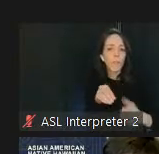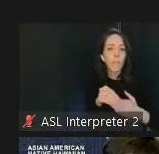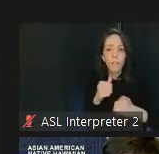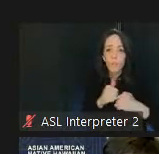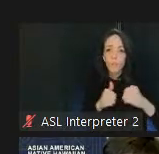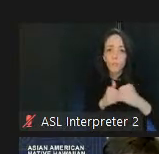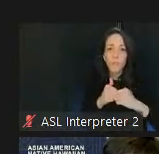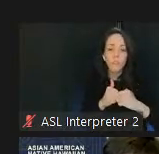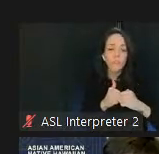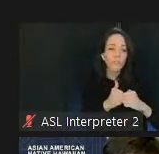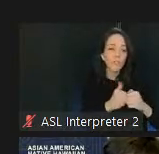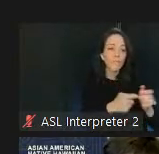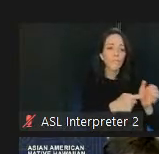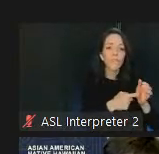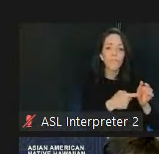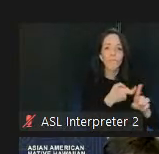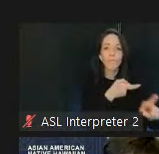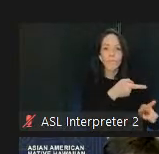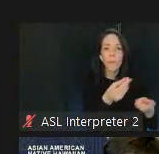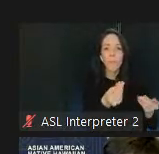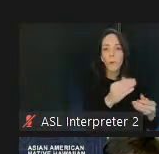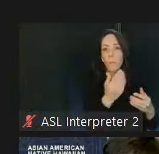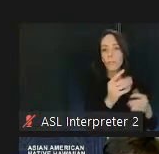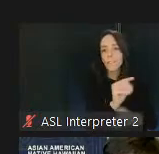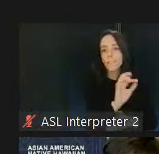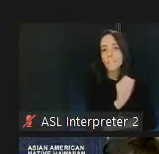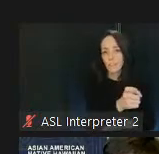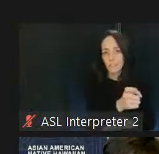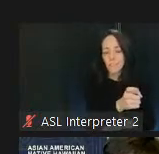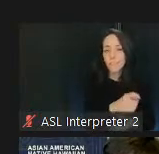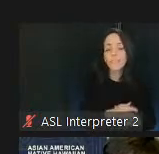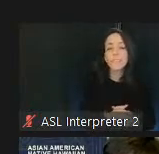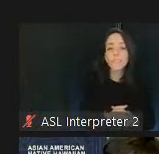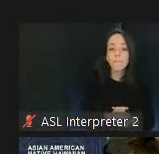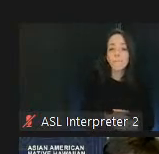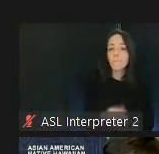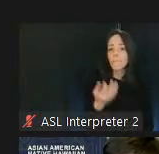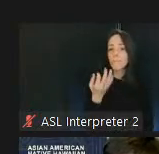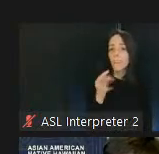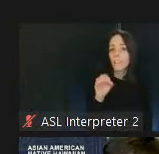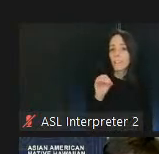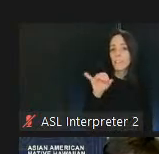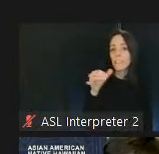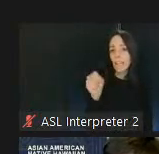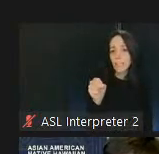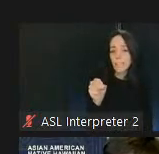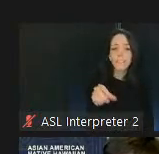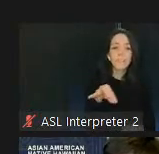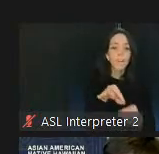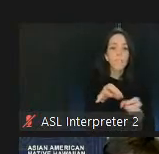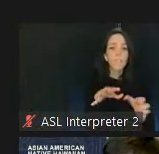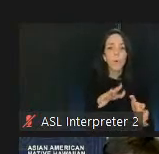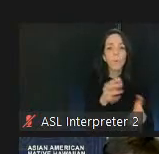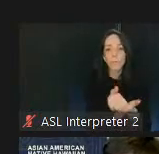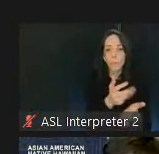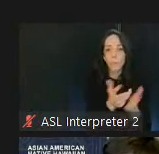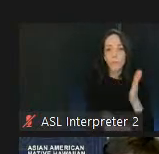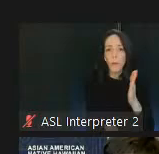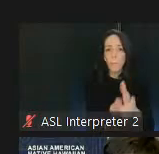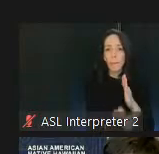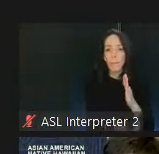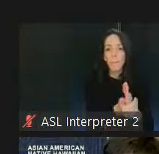constrains property taxes. In the 1990s, voters approved amendments to the Oregon